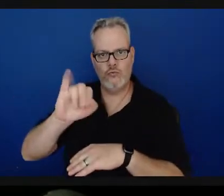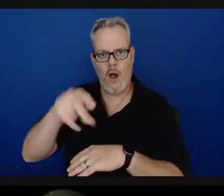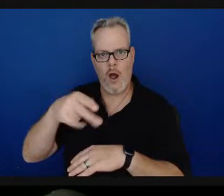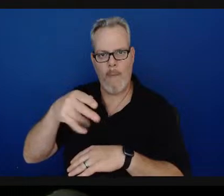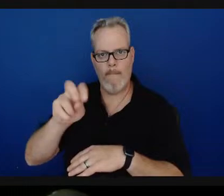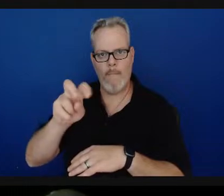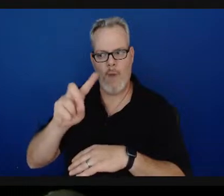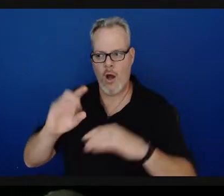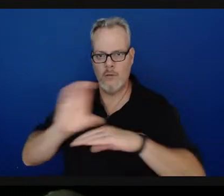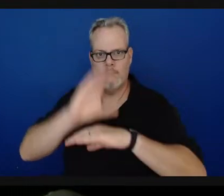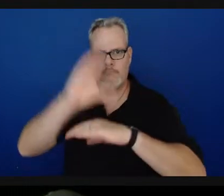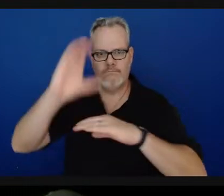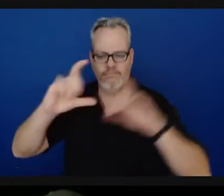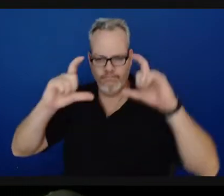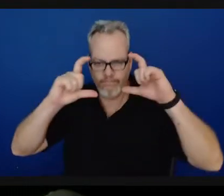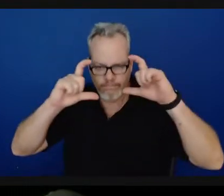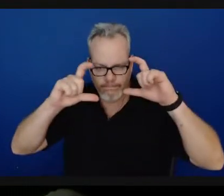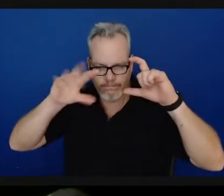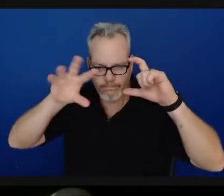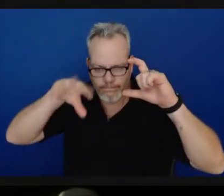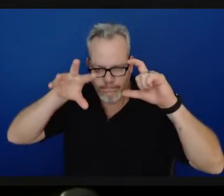about to fall in.